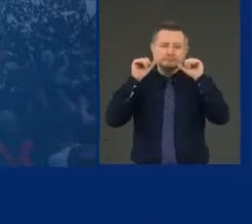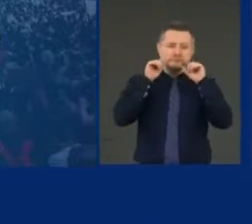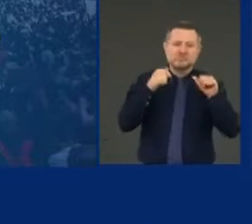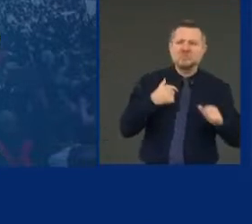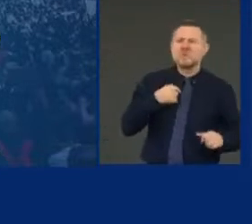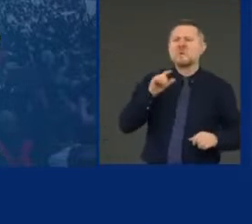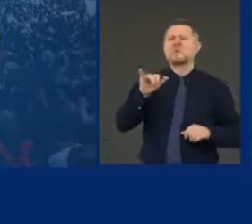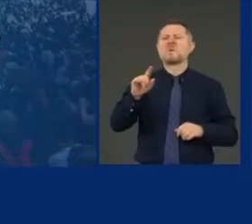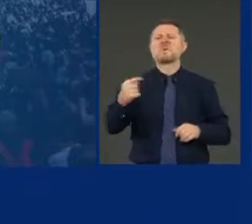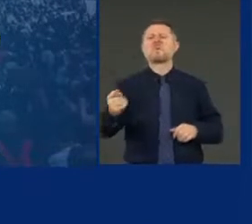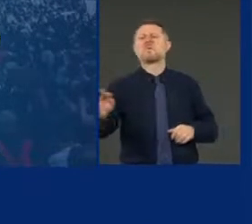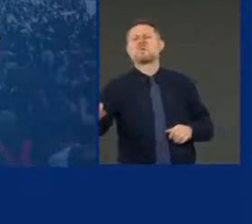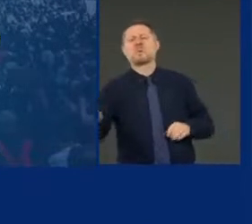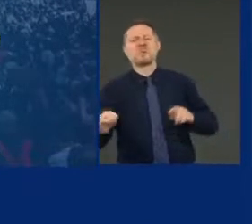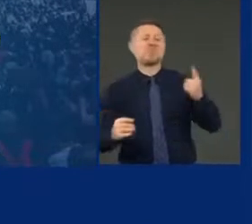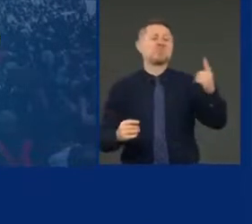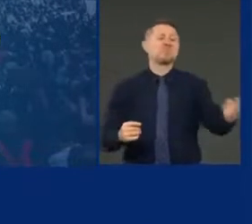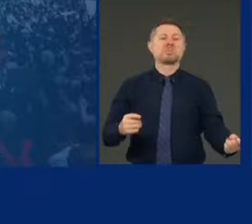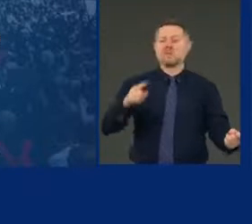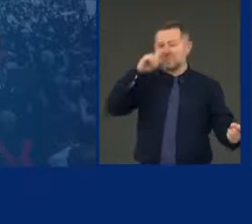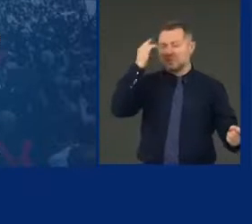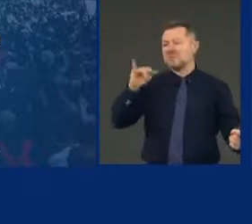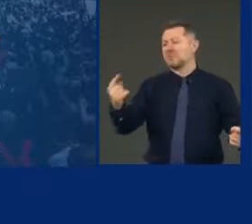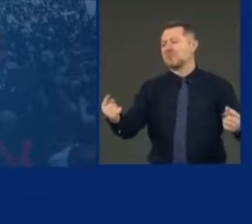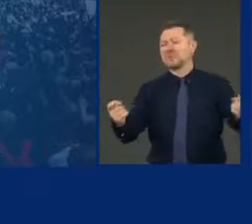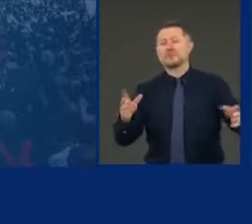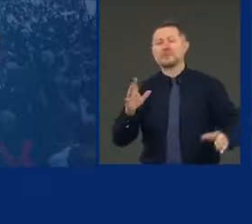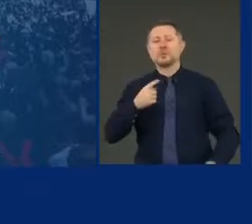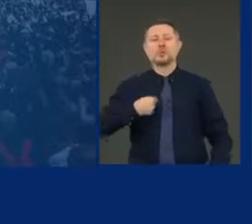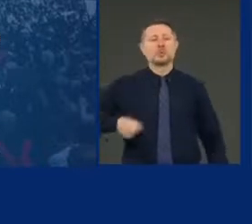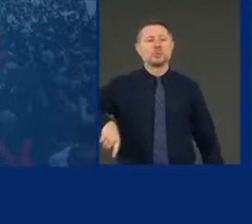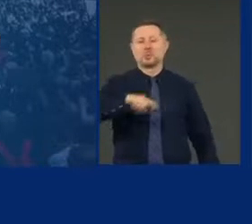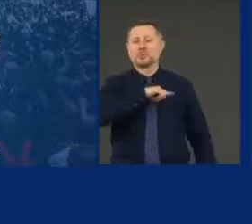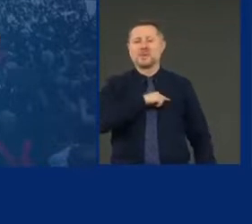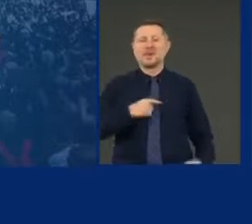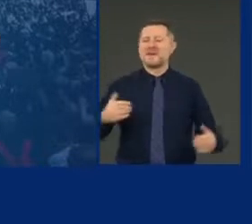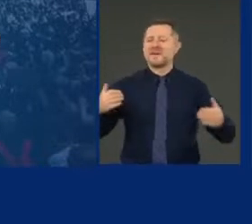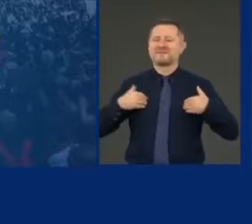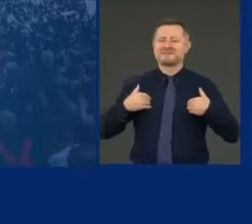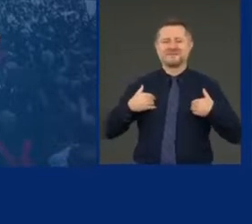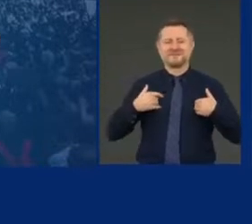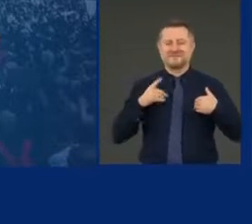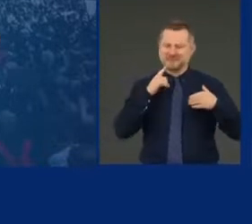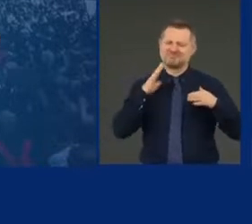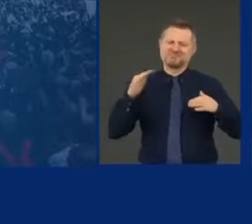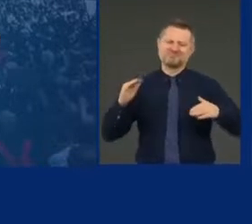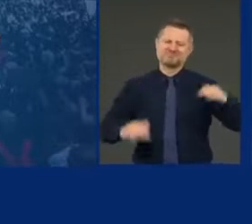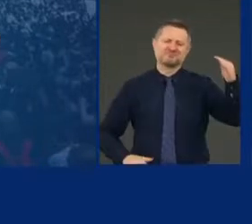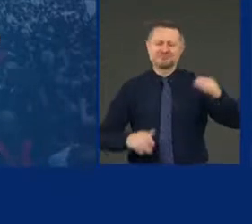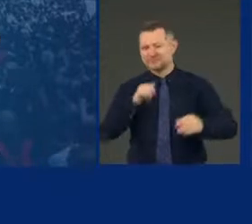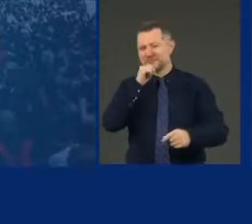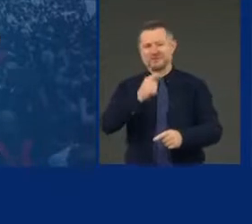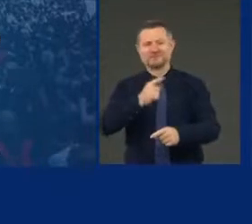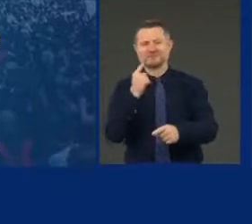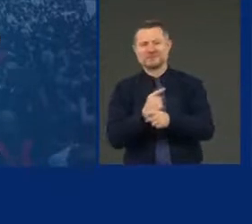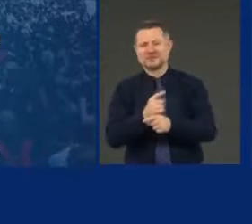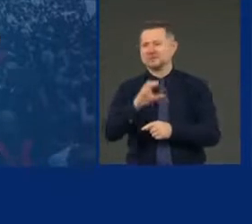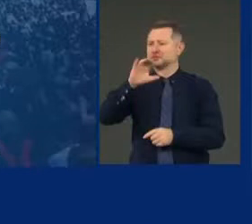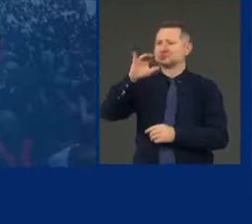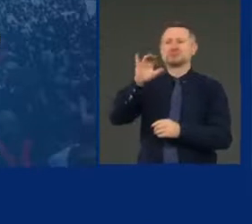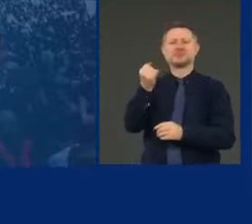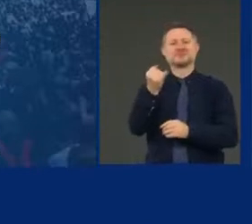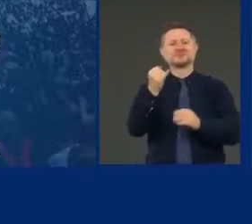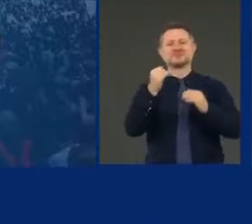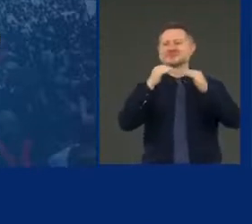unique situation. We have an injustice in the criminal justice system that is